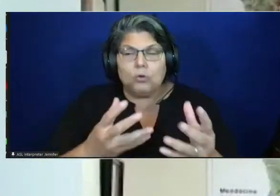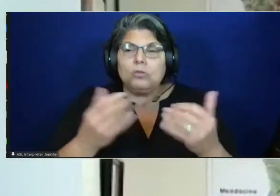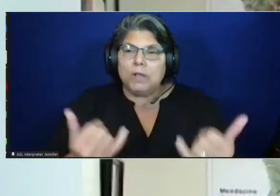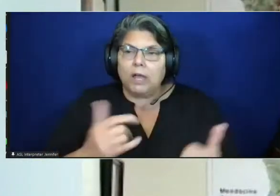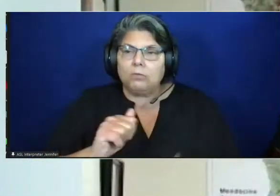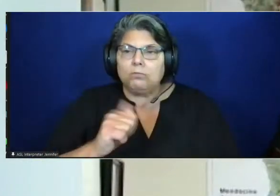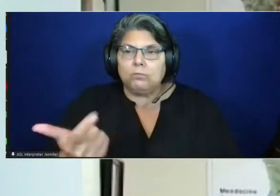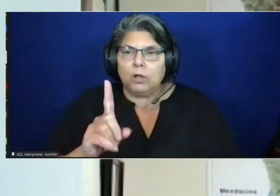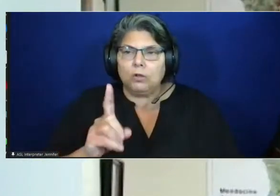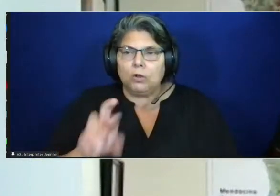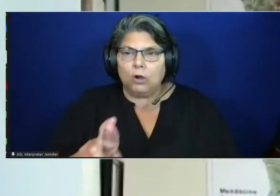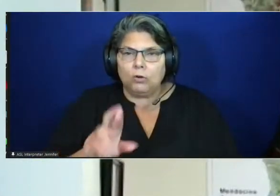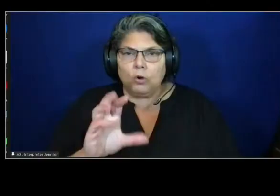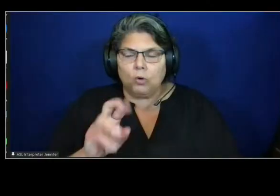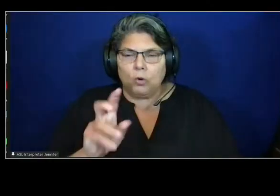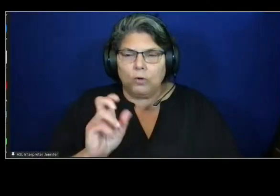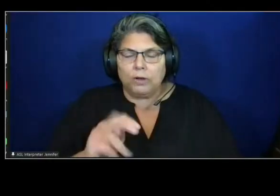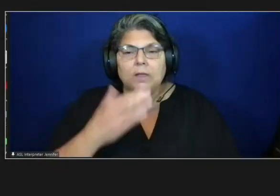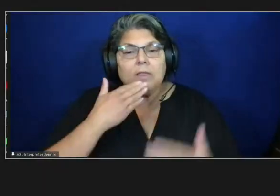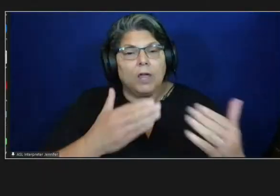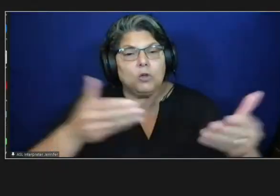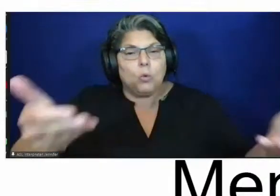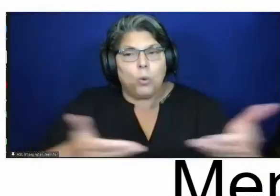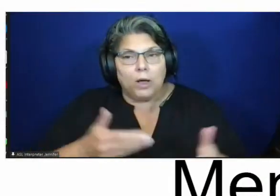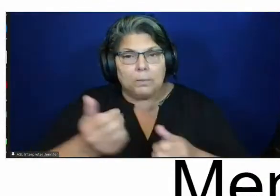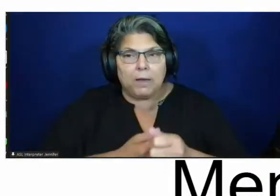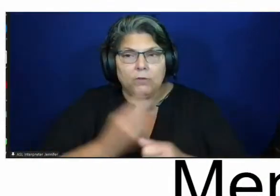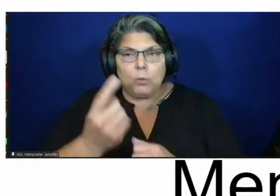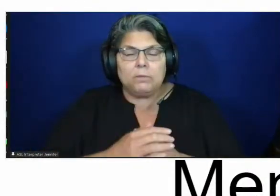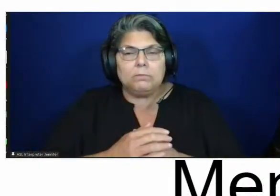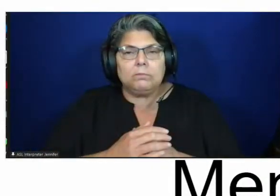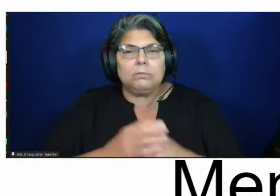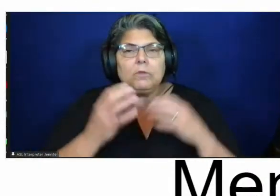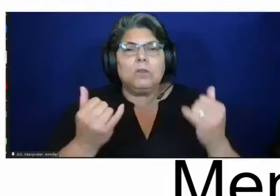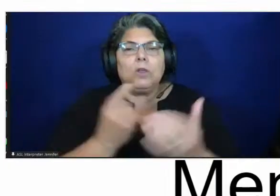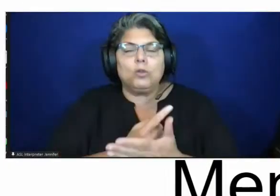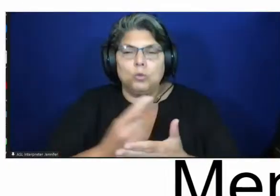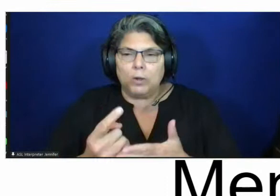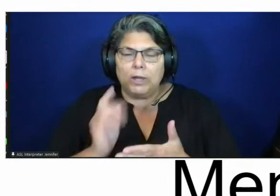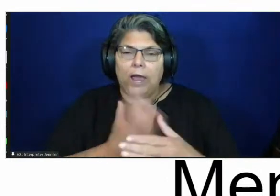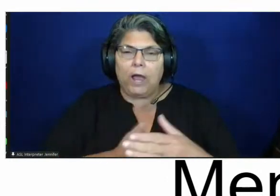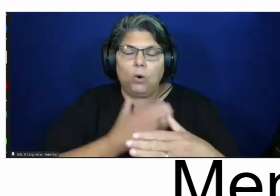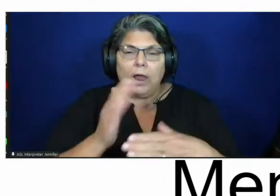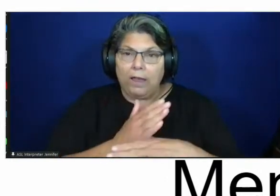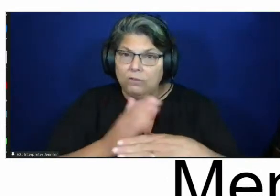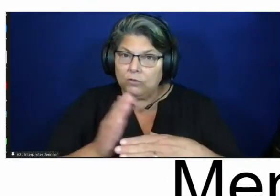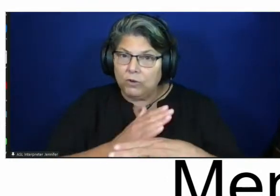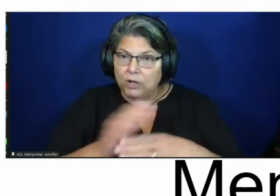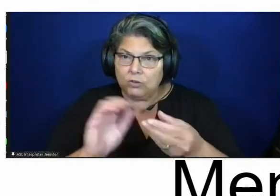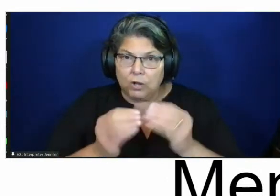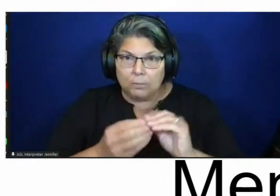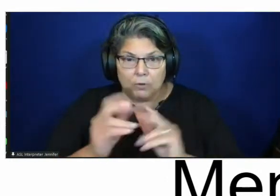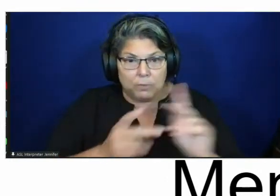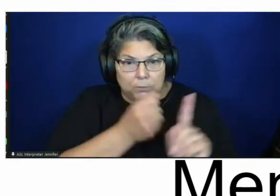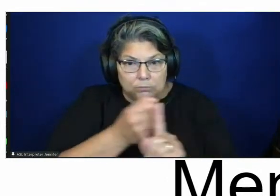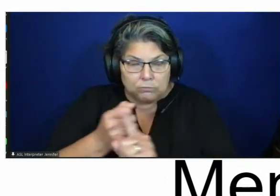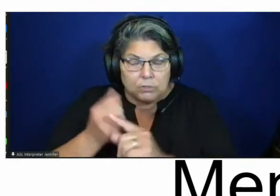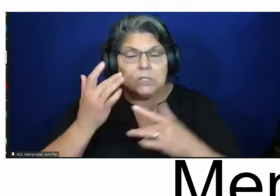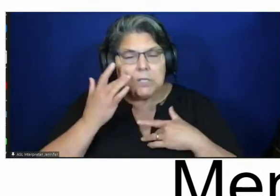you, and welcome everybody. This week, our average daily case rate is down, and we're down